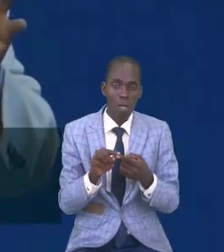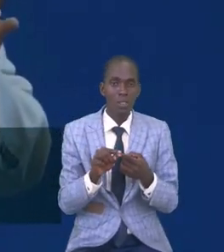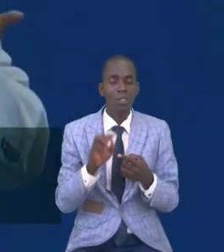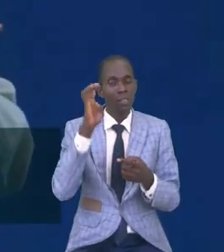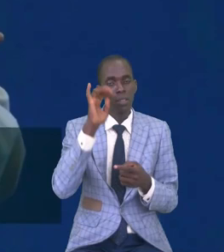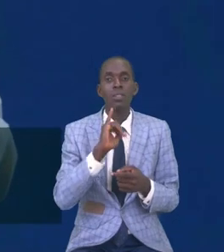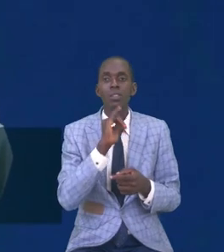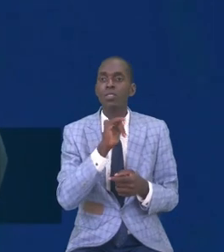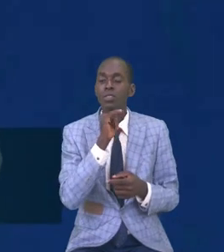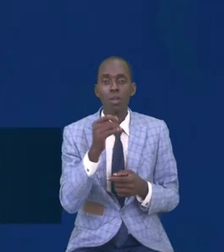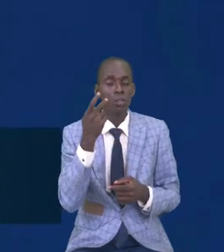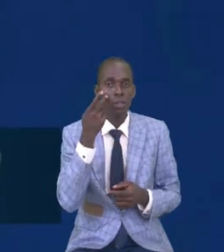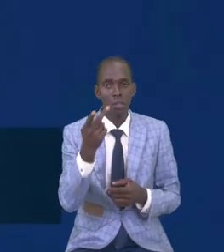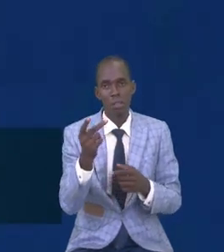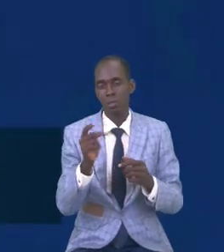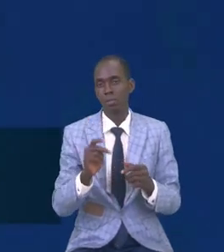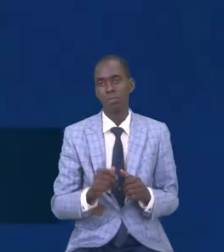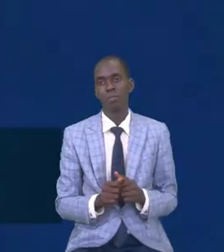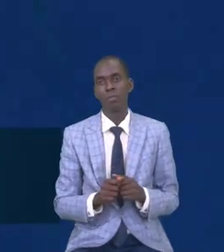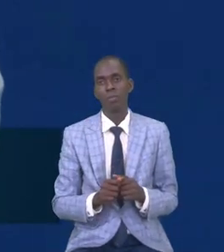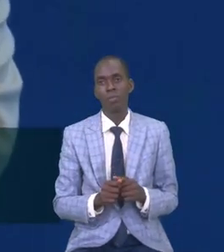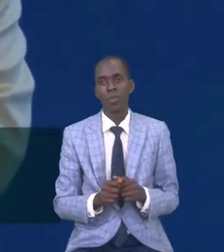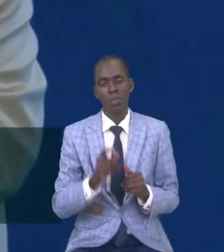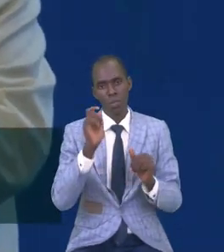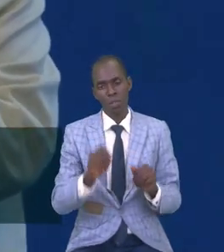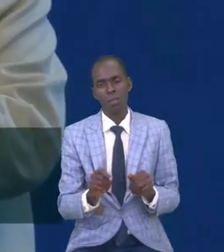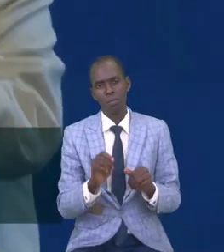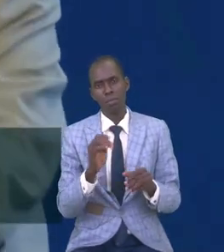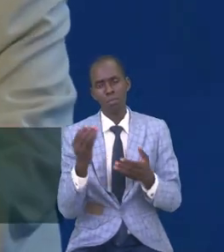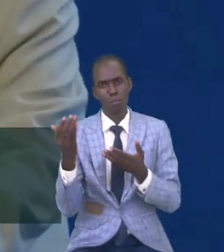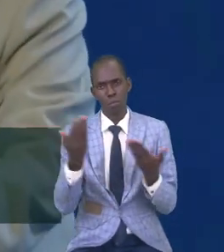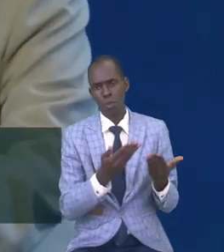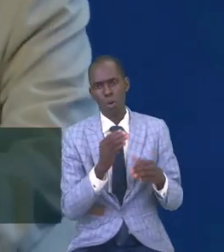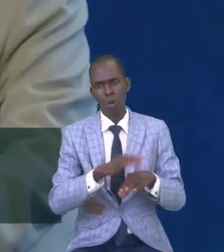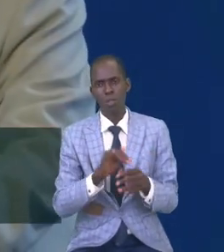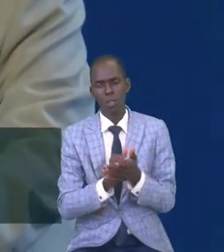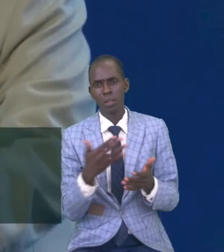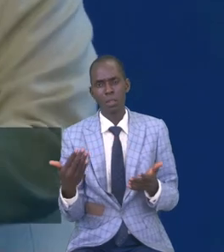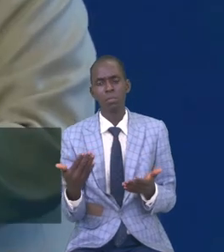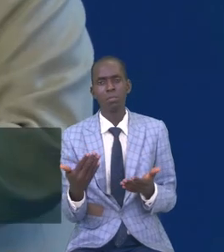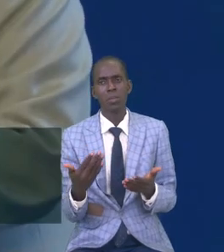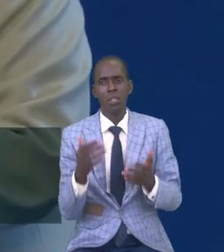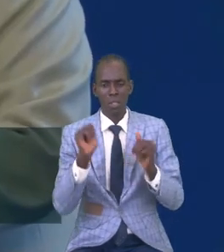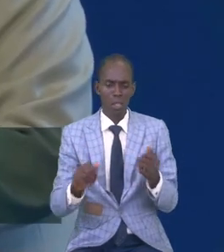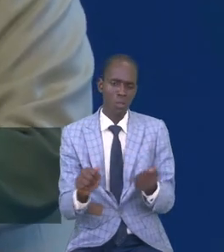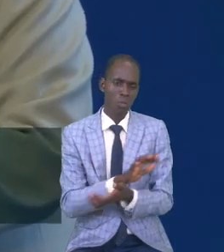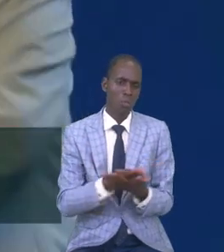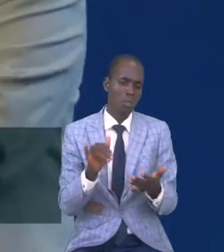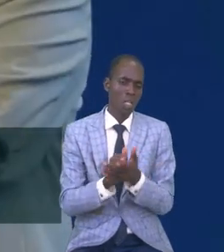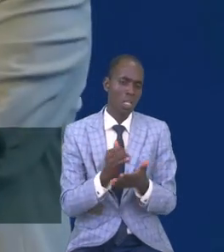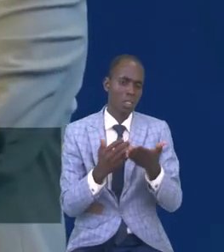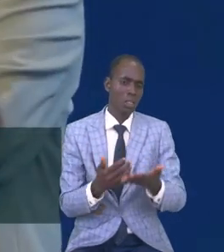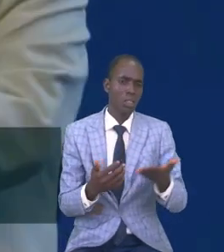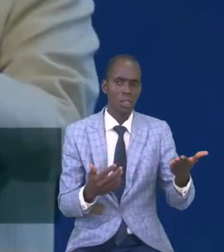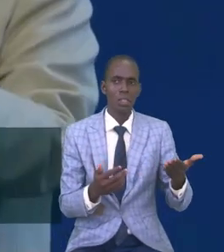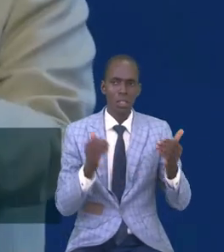invisible. When you can't see him, can turn that thing, can downgrade that thing, can spoil that thing. It